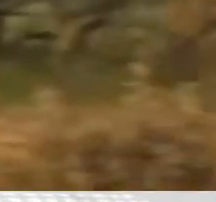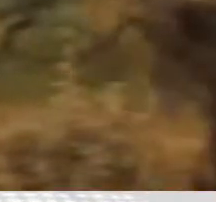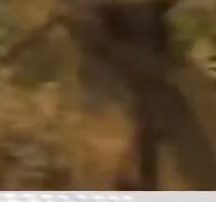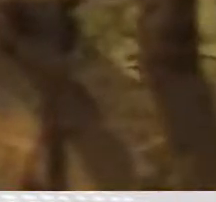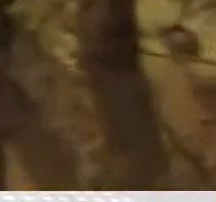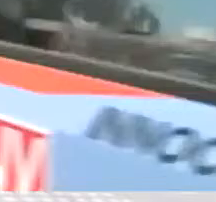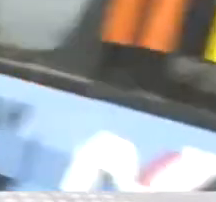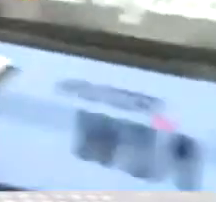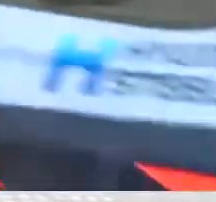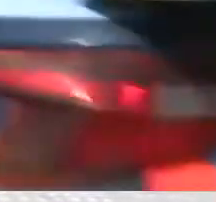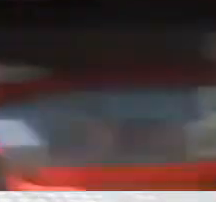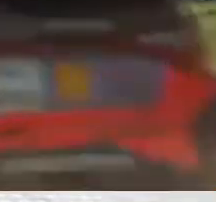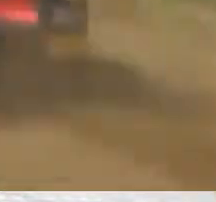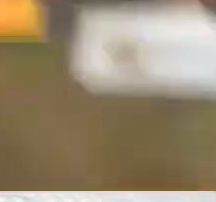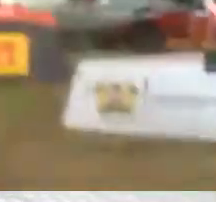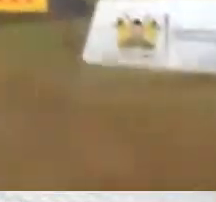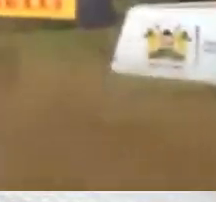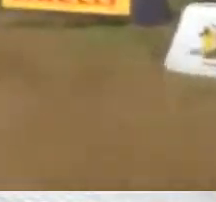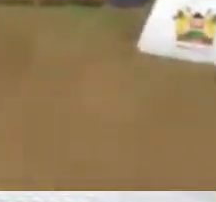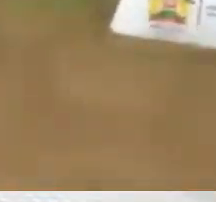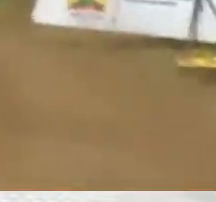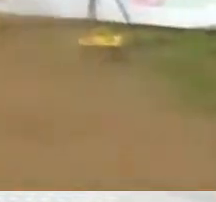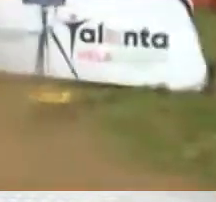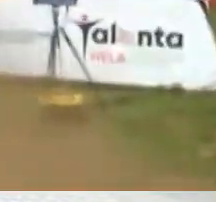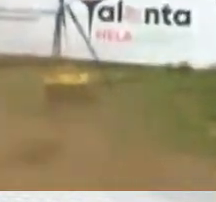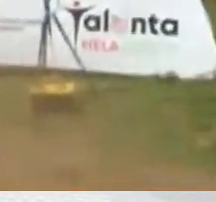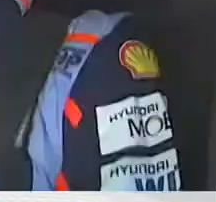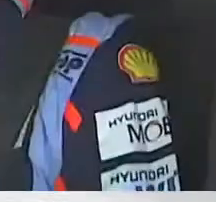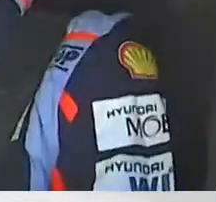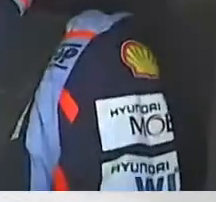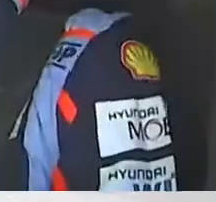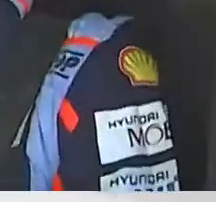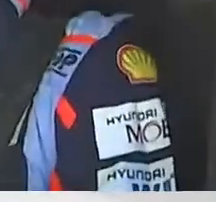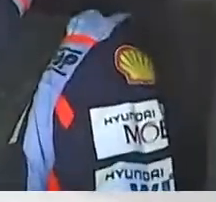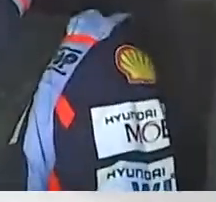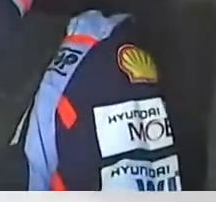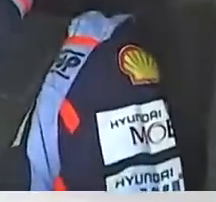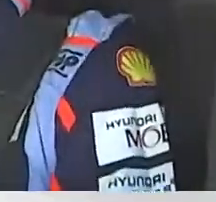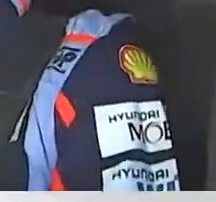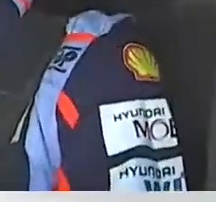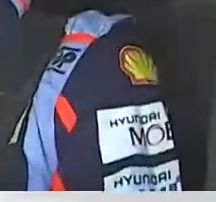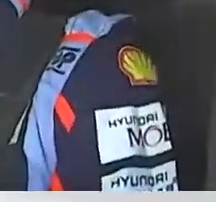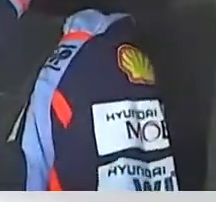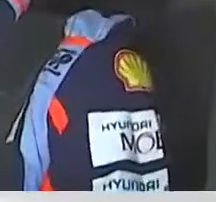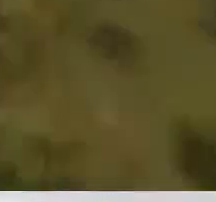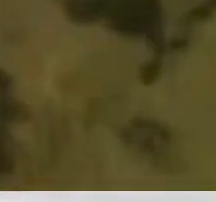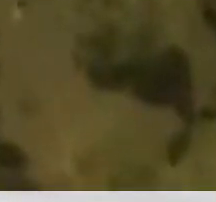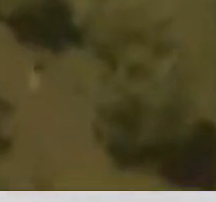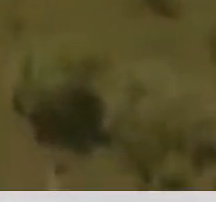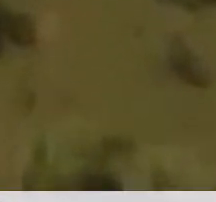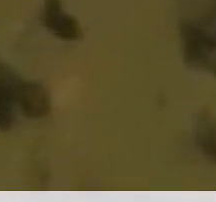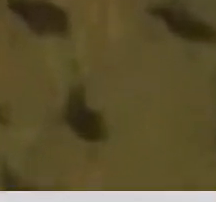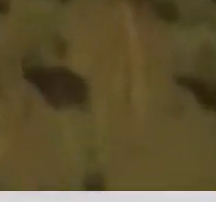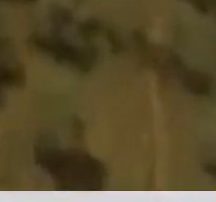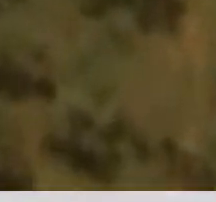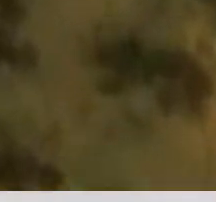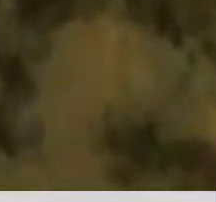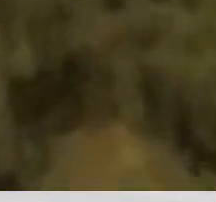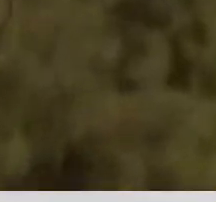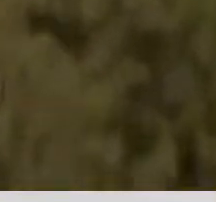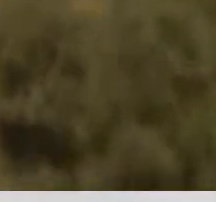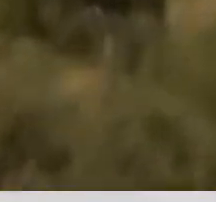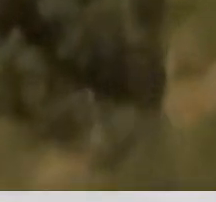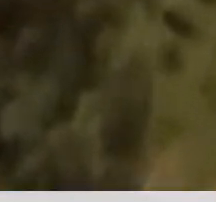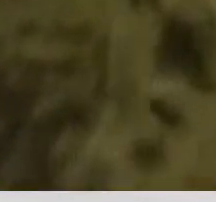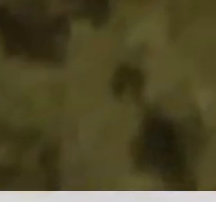9.2 seconds. A return to the fearsome Hell's Gate did not daunt Thierry Neuville, recovering maximum points from the Wolf Power stage